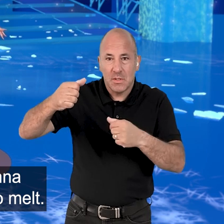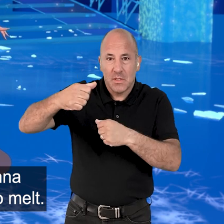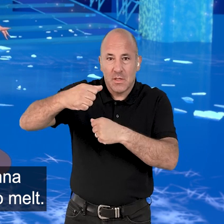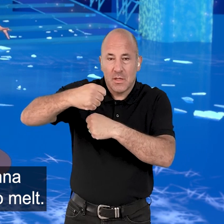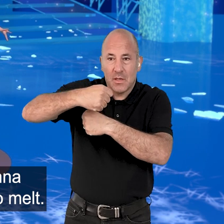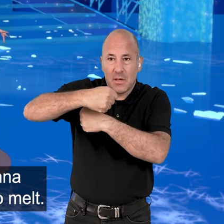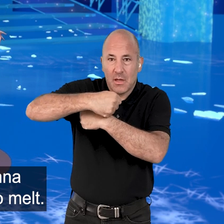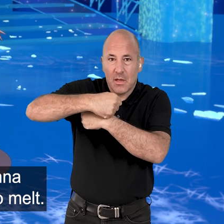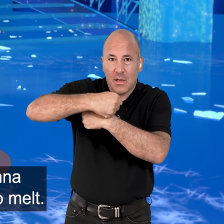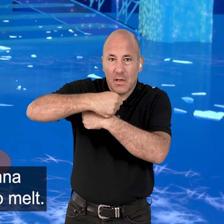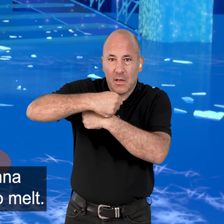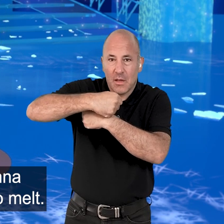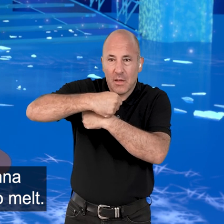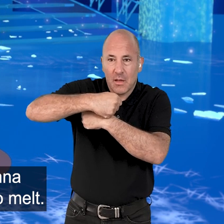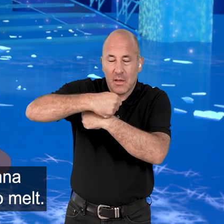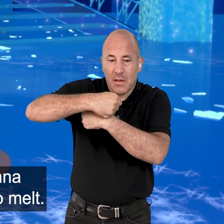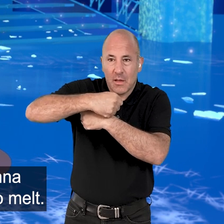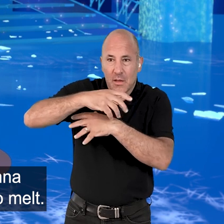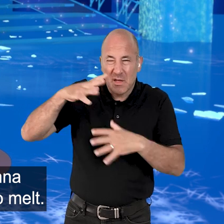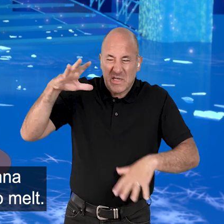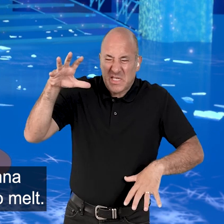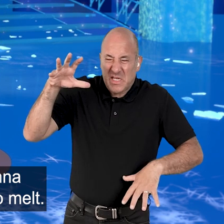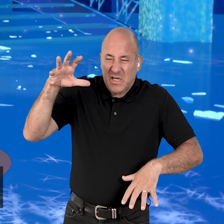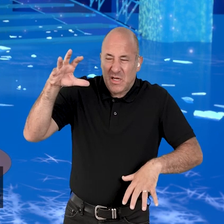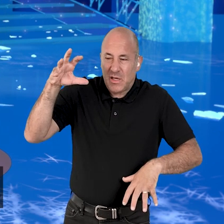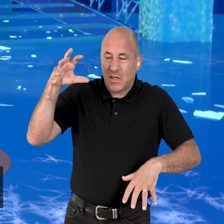ice starts to melt.